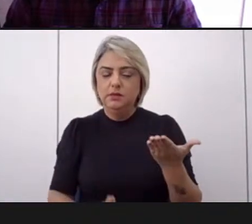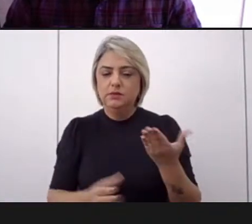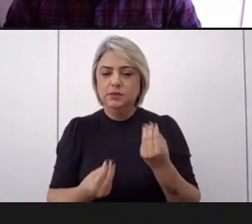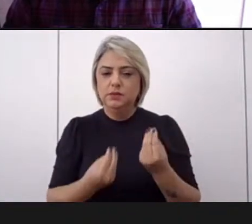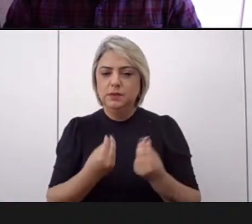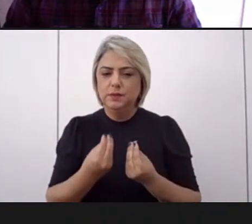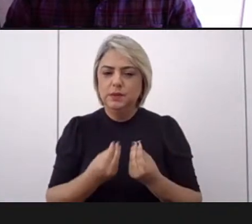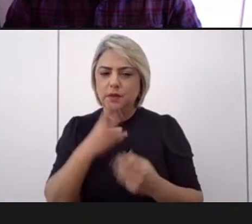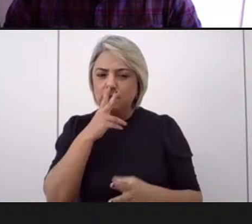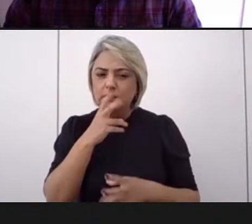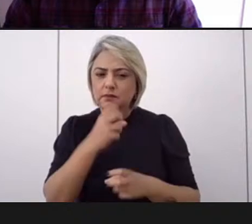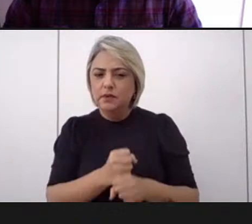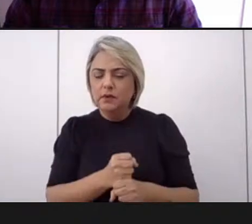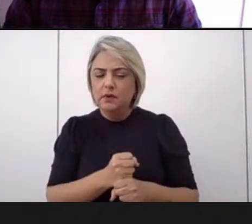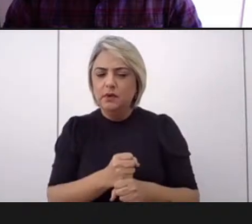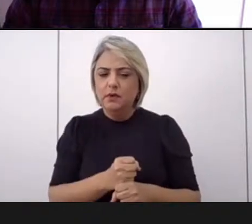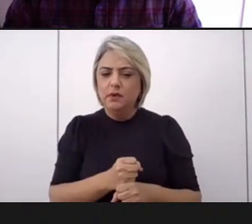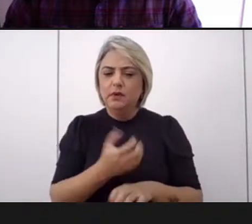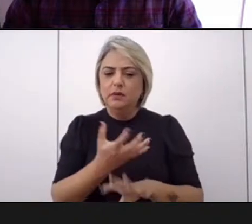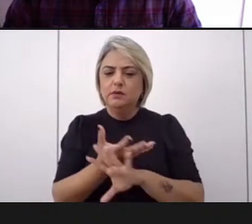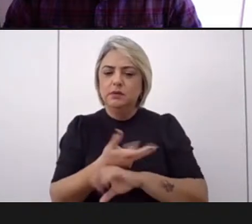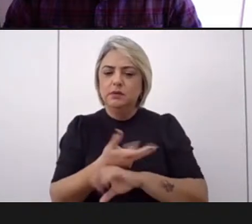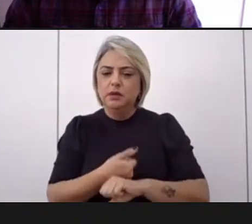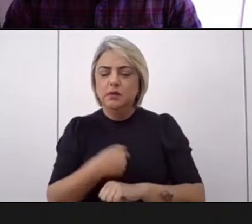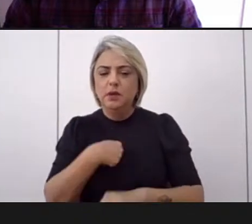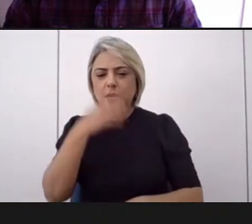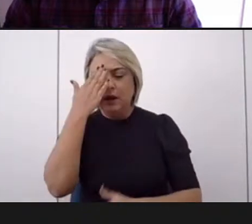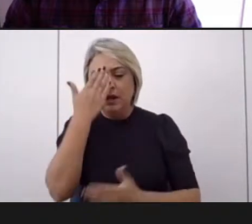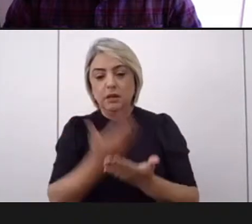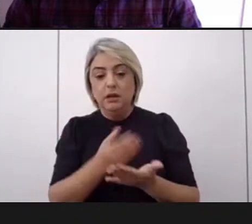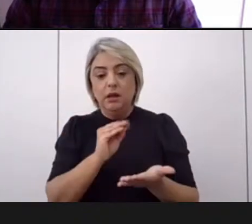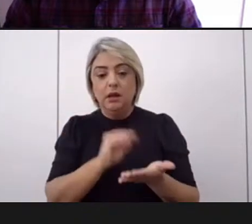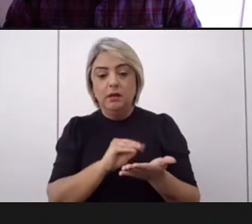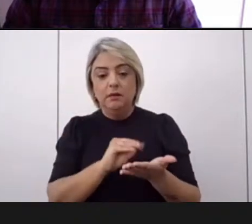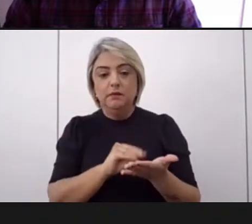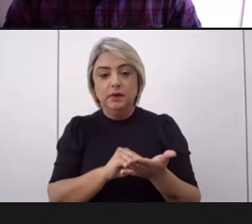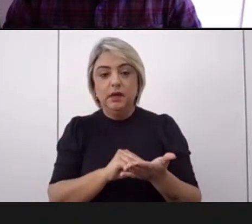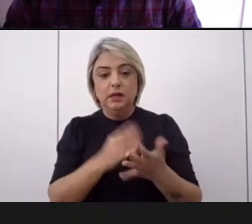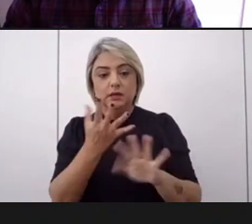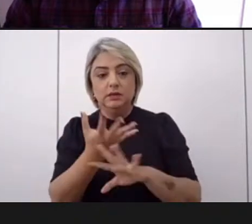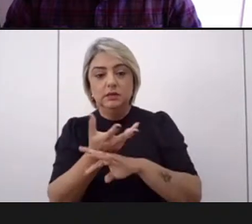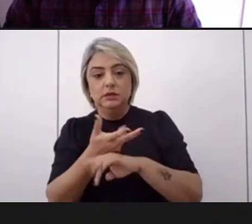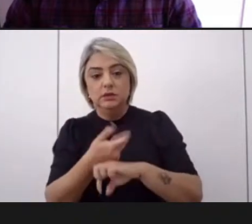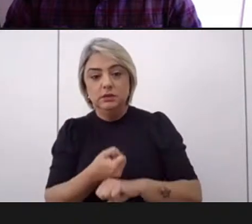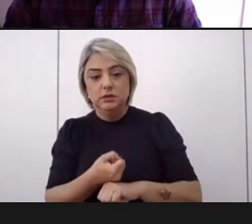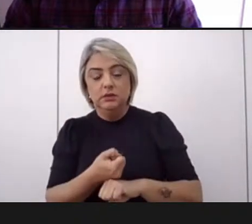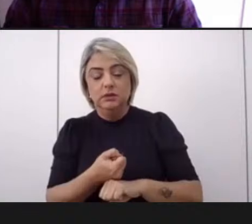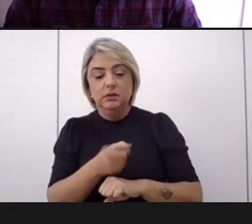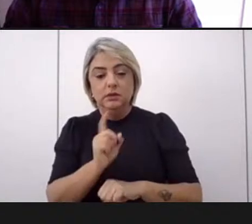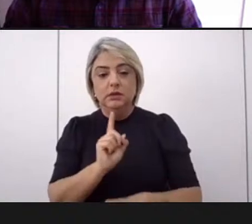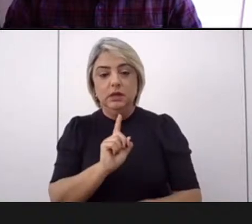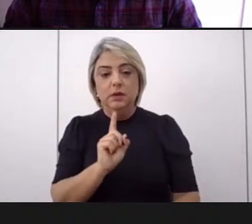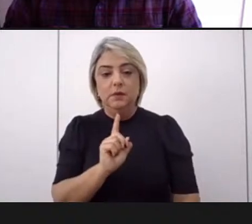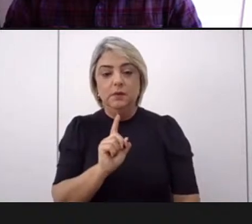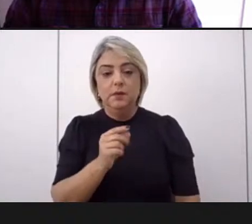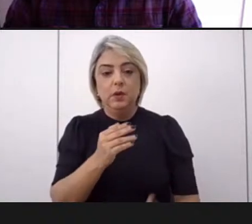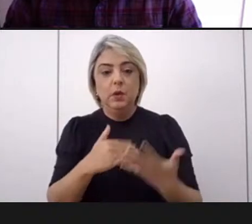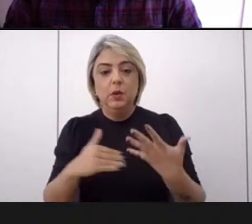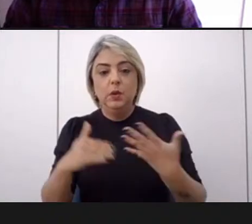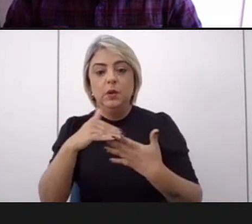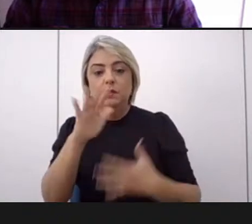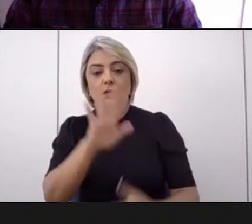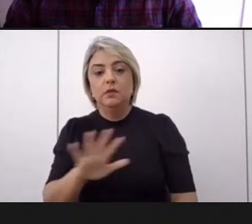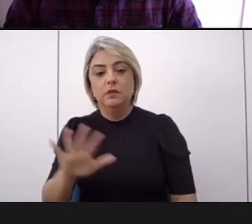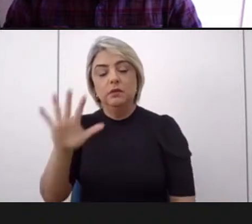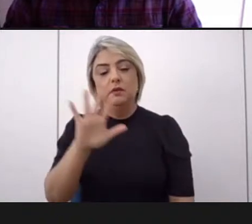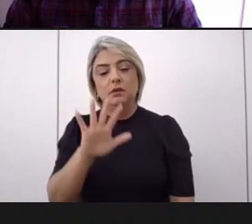think the lack of interdisciplinarity is more at the national level than at the transnational level.